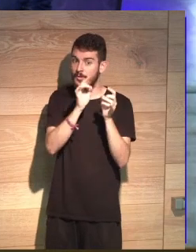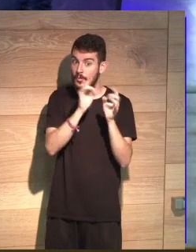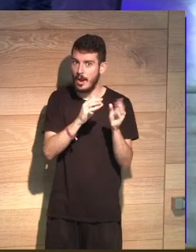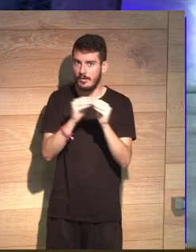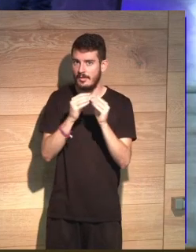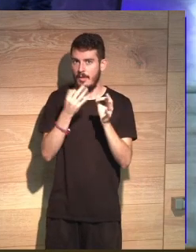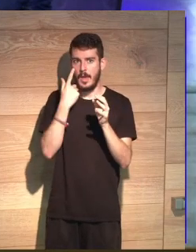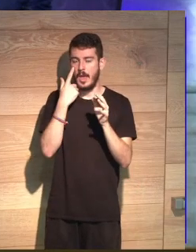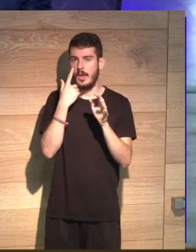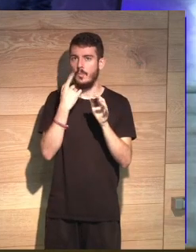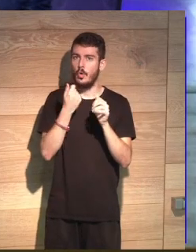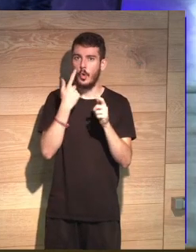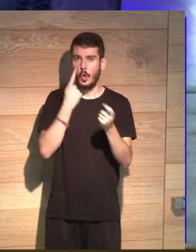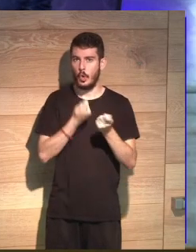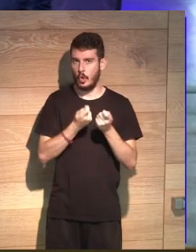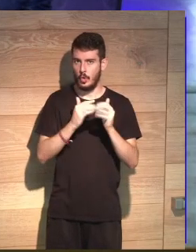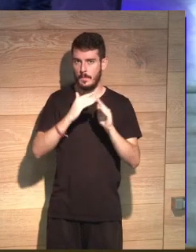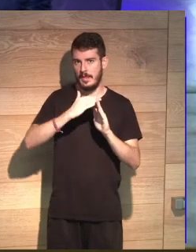perspective, because video games need